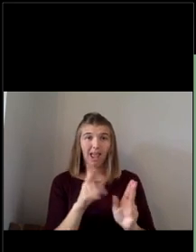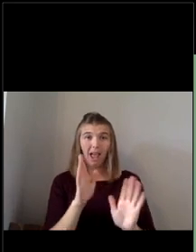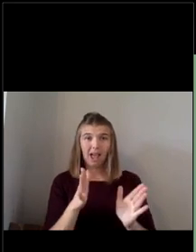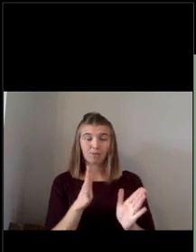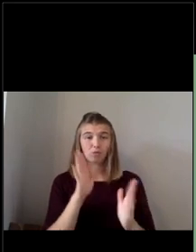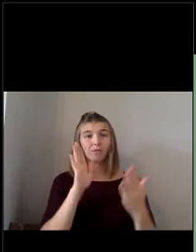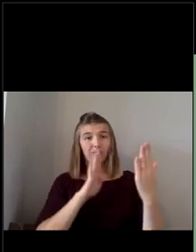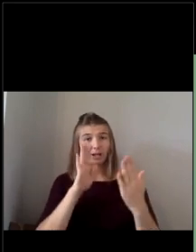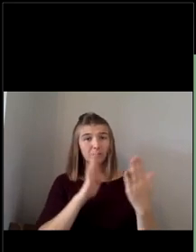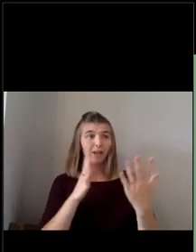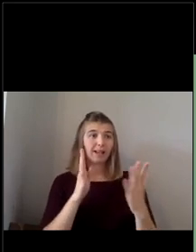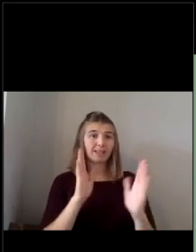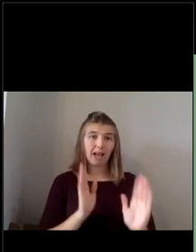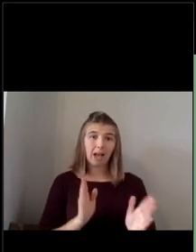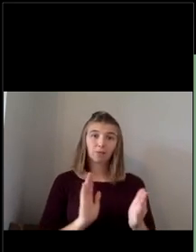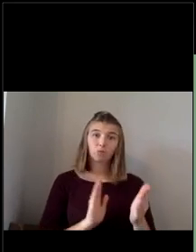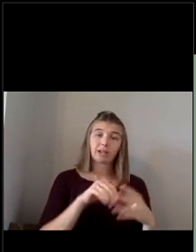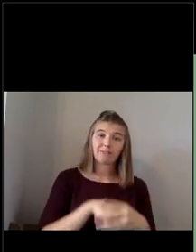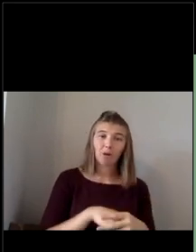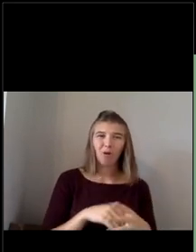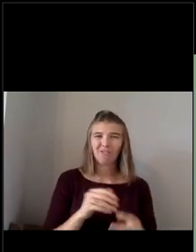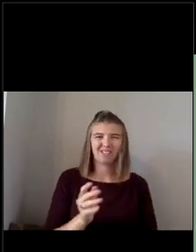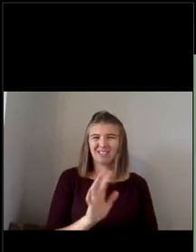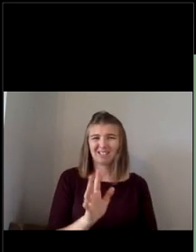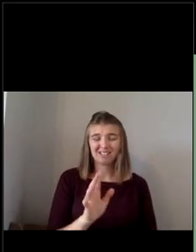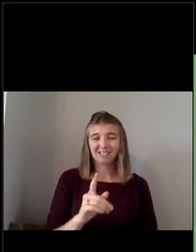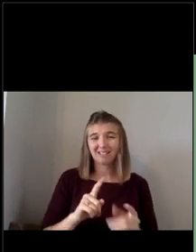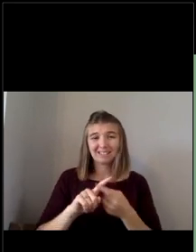context that the person is coming from.